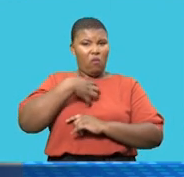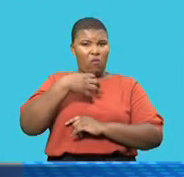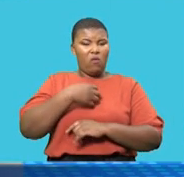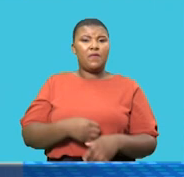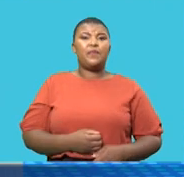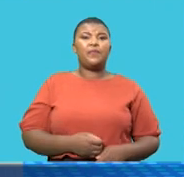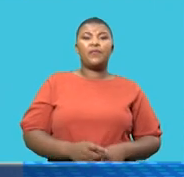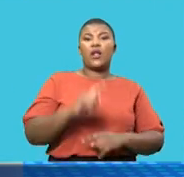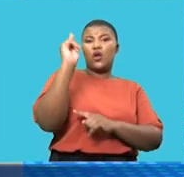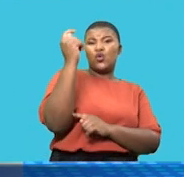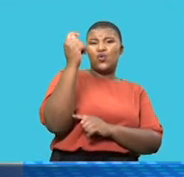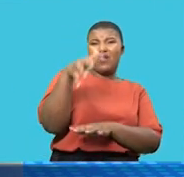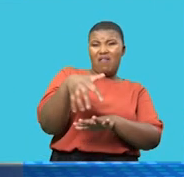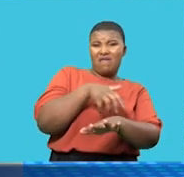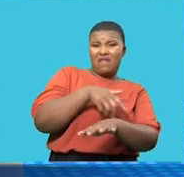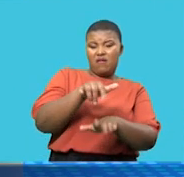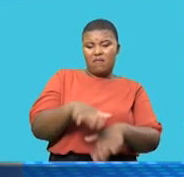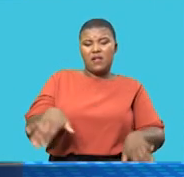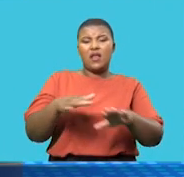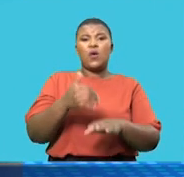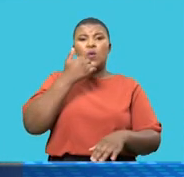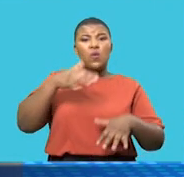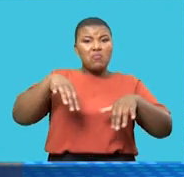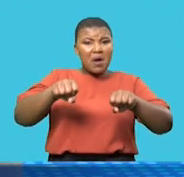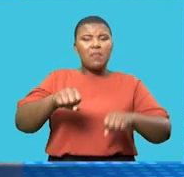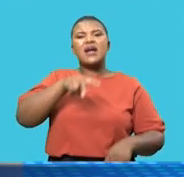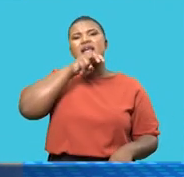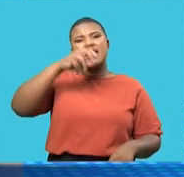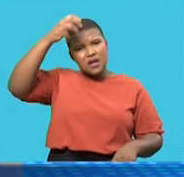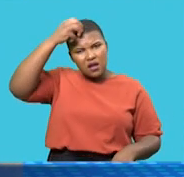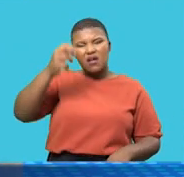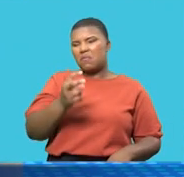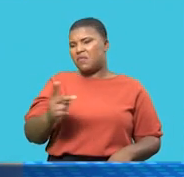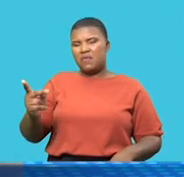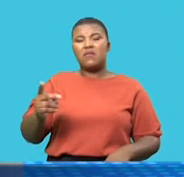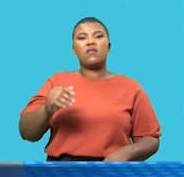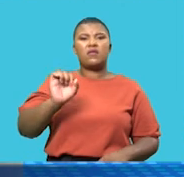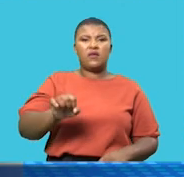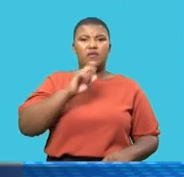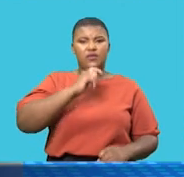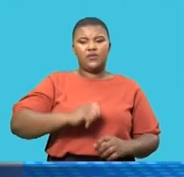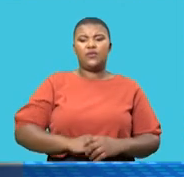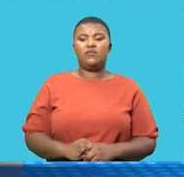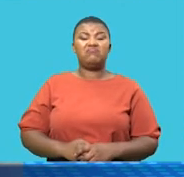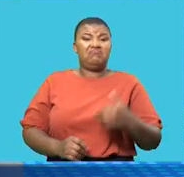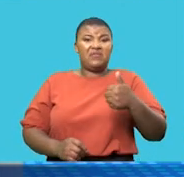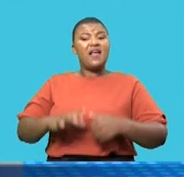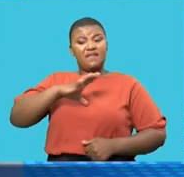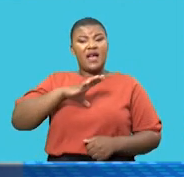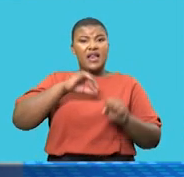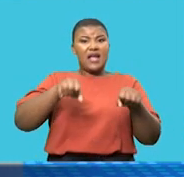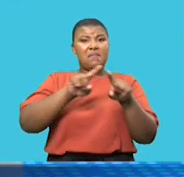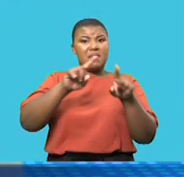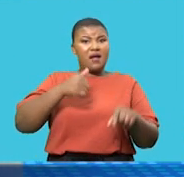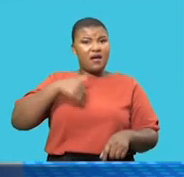rural land belongs to mostly the kings and kingships and so on, which is fine, but I